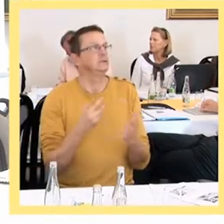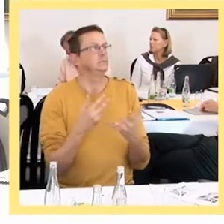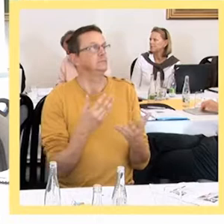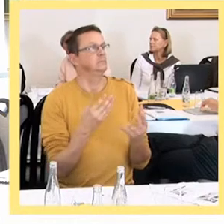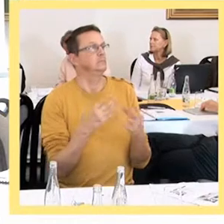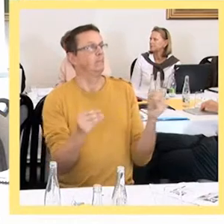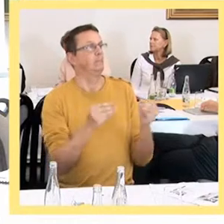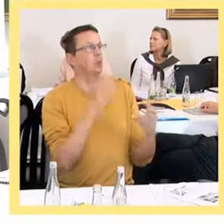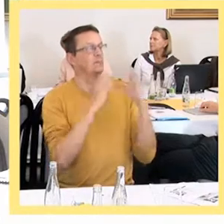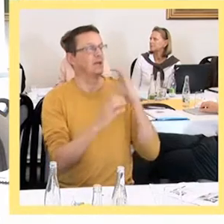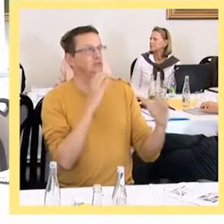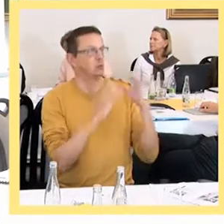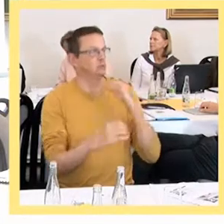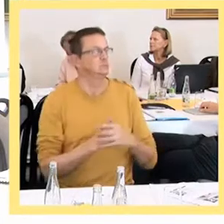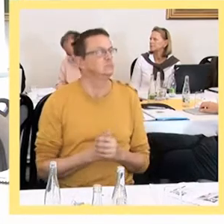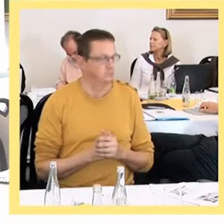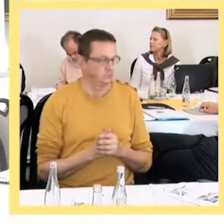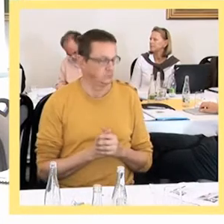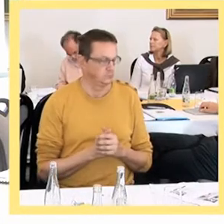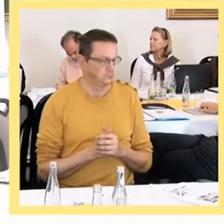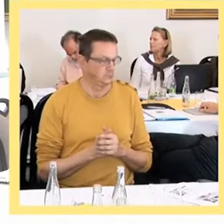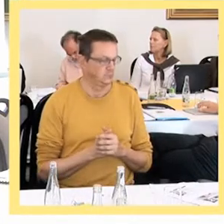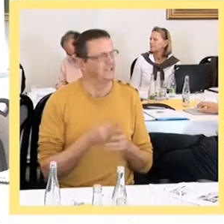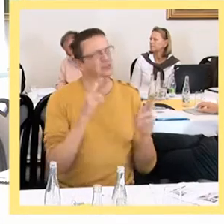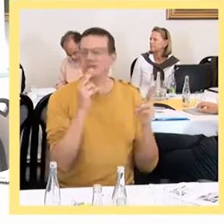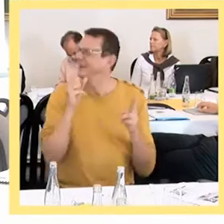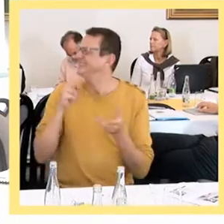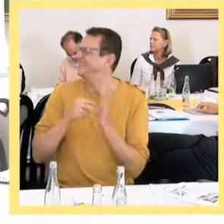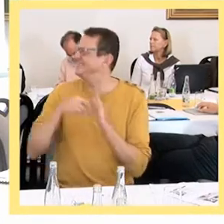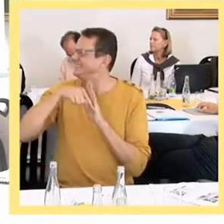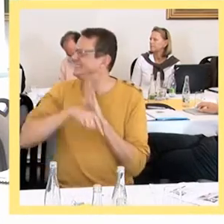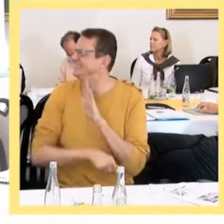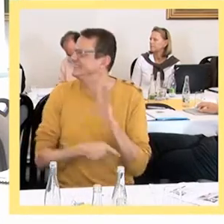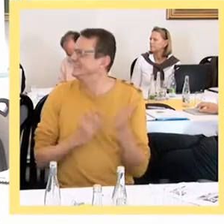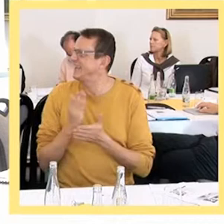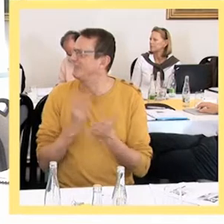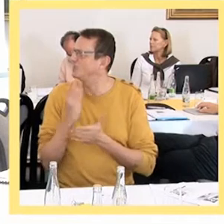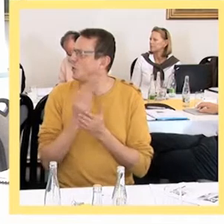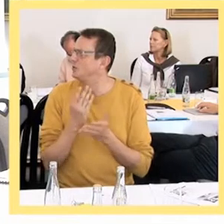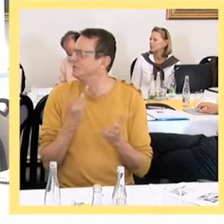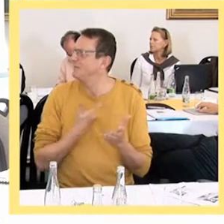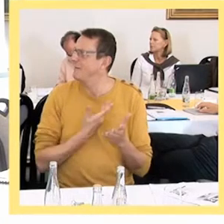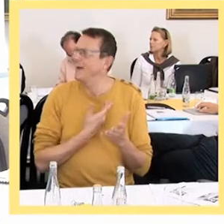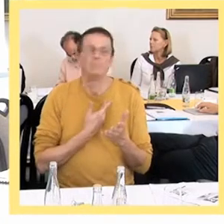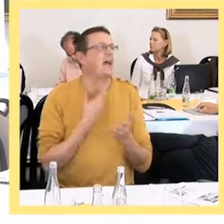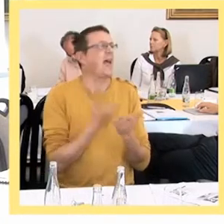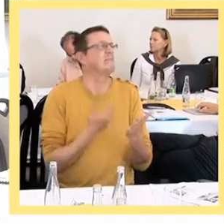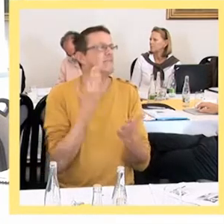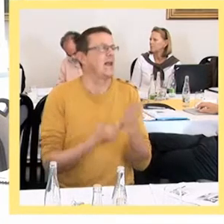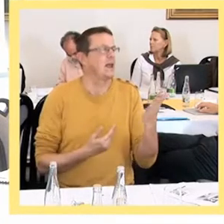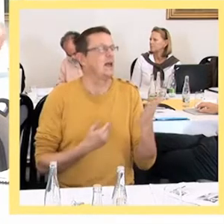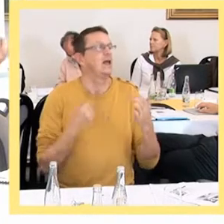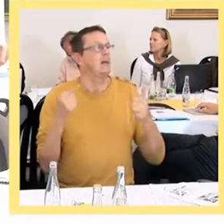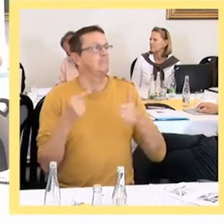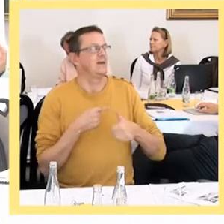The hot zone working, that's a terminology, and it's a bit more technical, so I won't go into it in a great amount of depth here. But there were issues